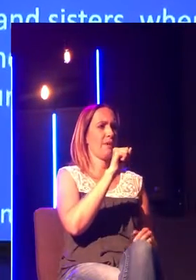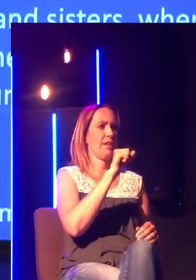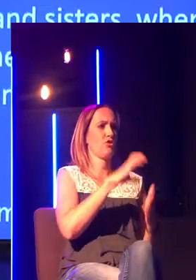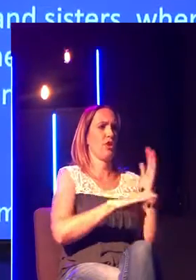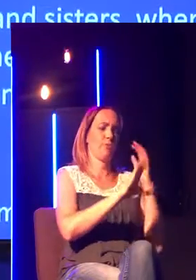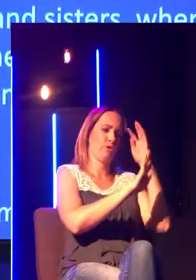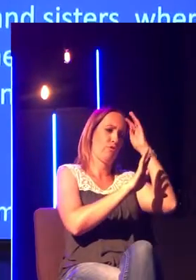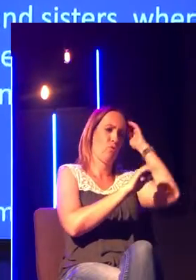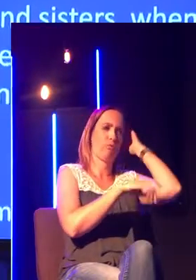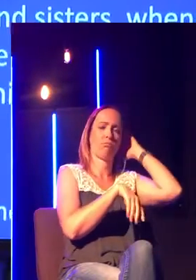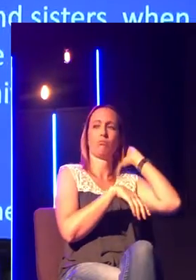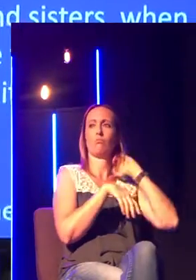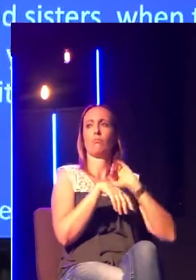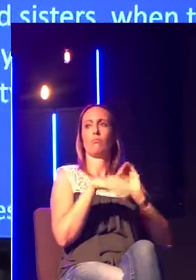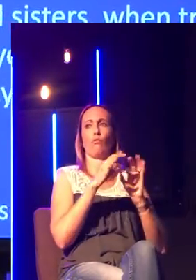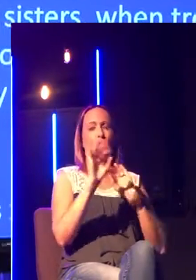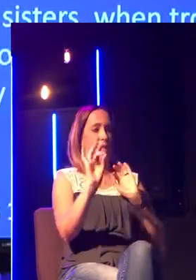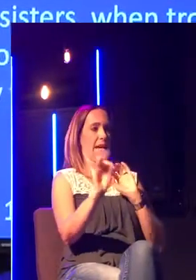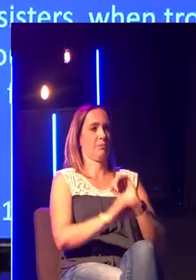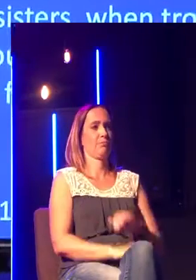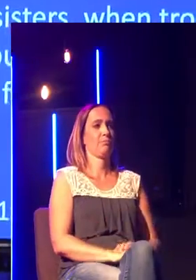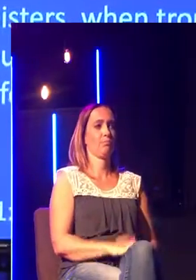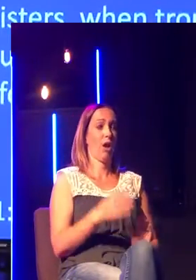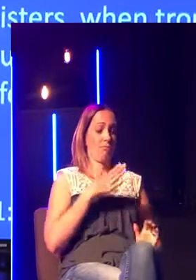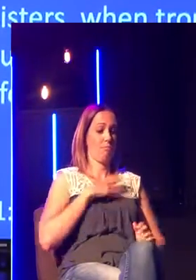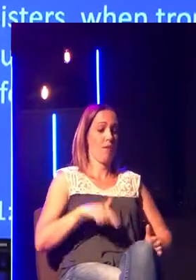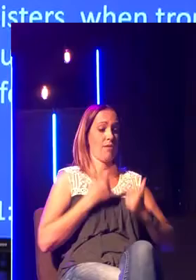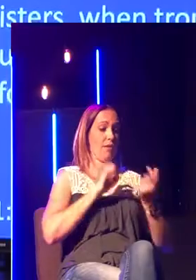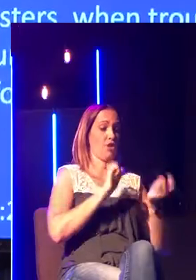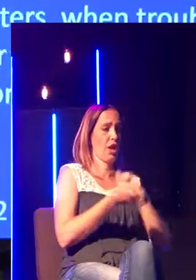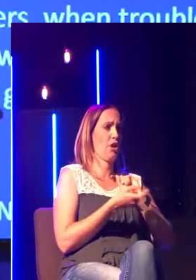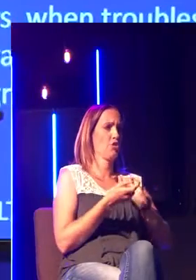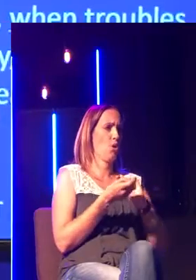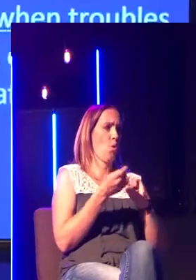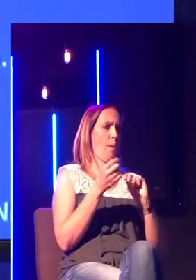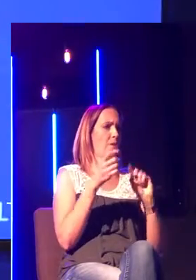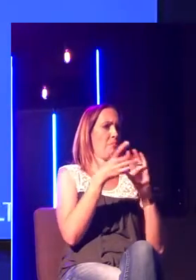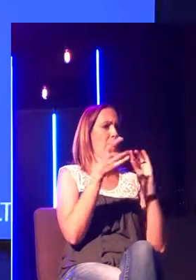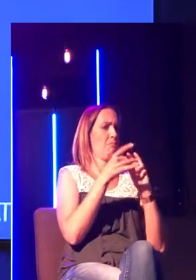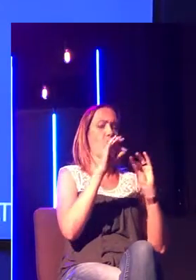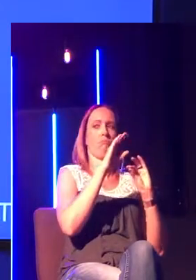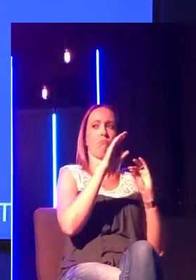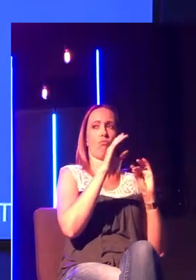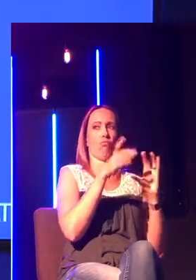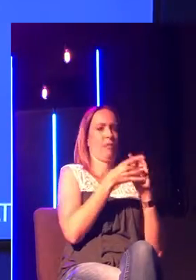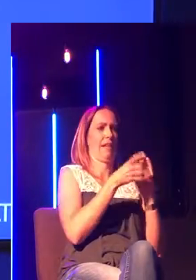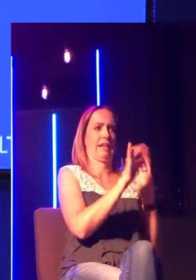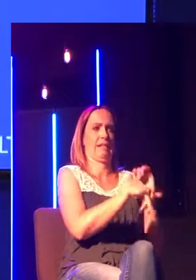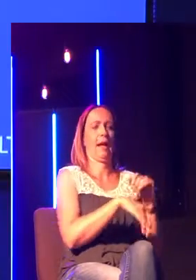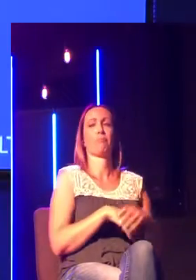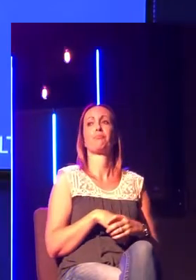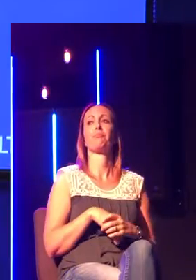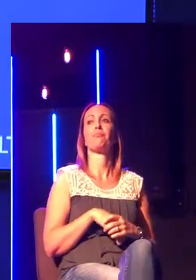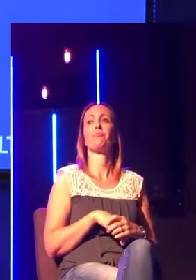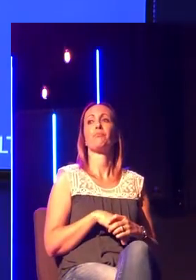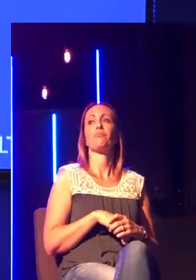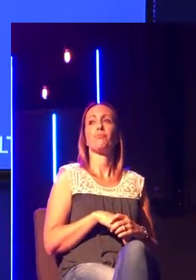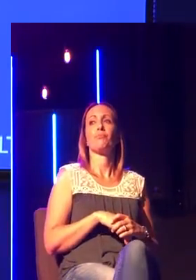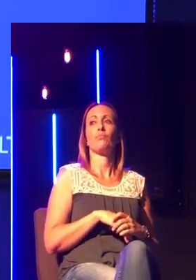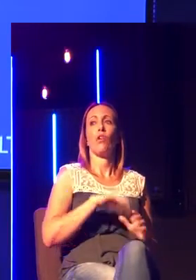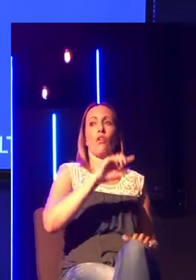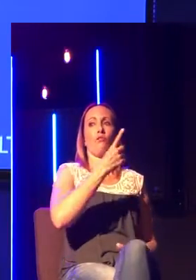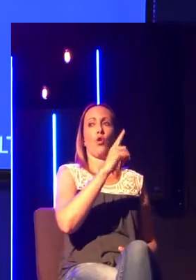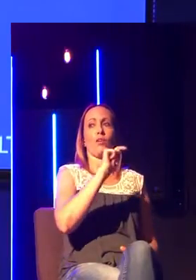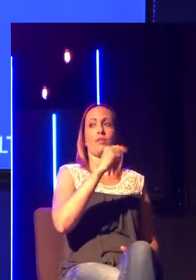that, but it changed my life so much I wanted to share from that this morning. It says in 1 Thessalonians 5:16, "Always